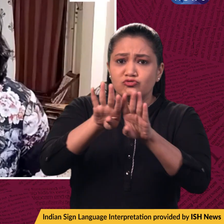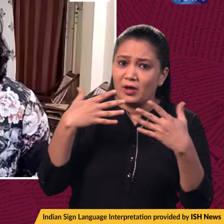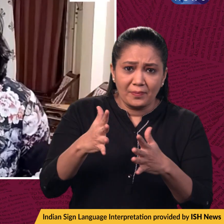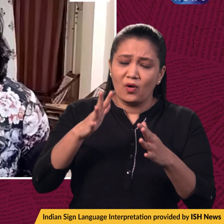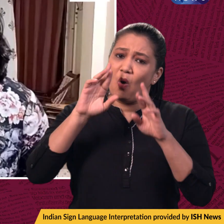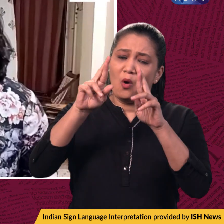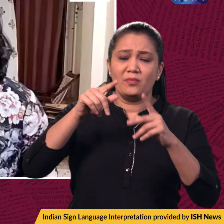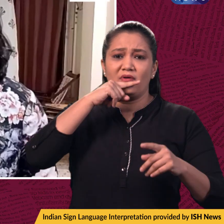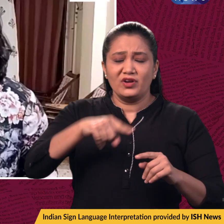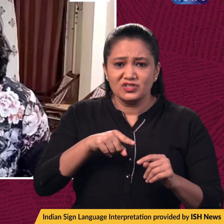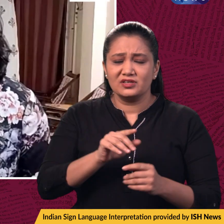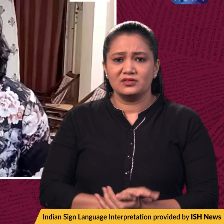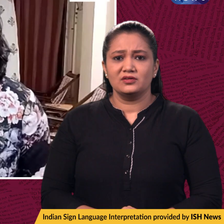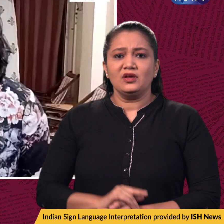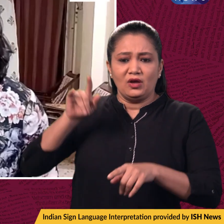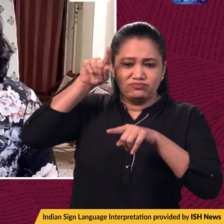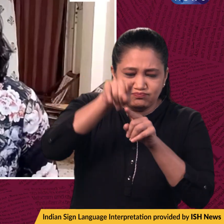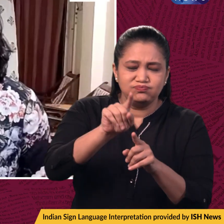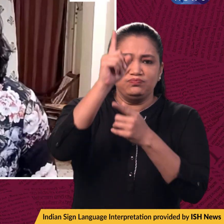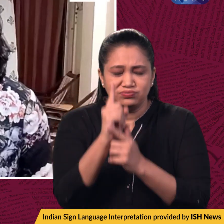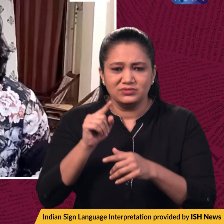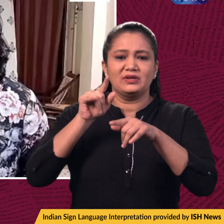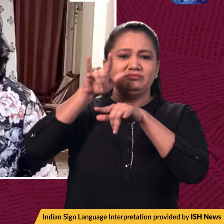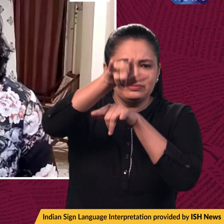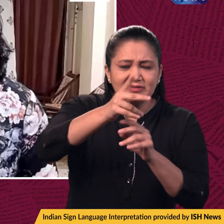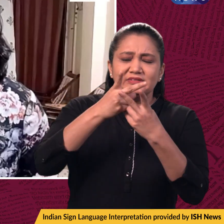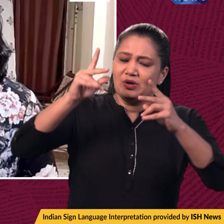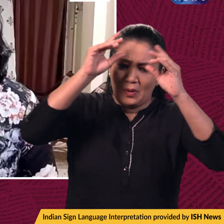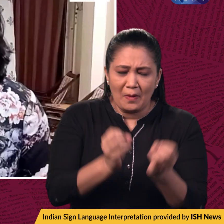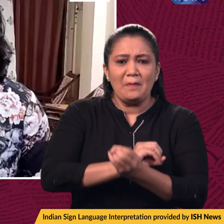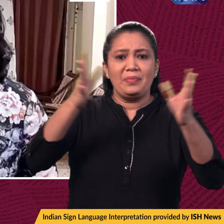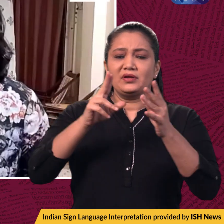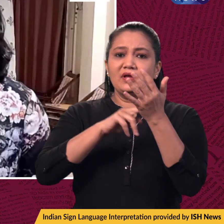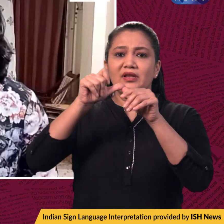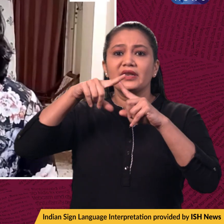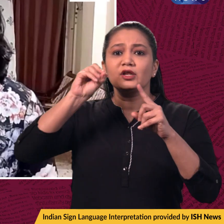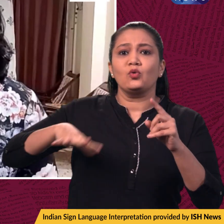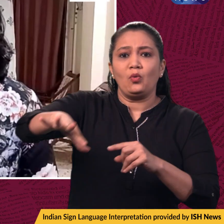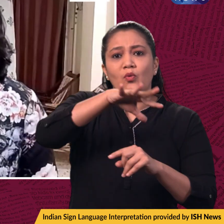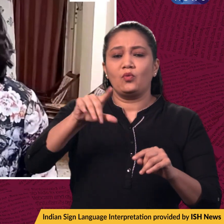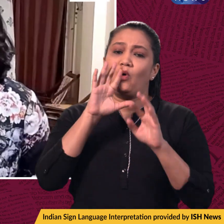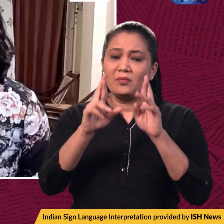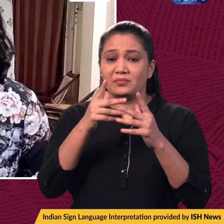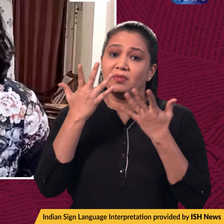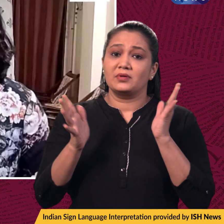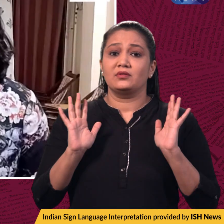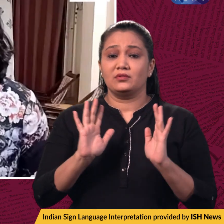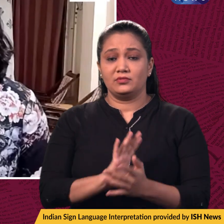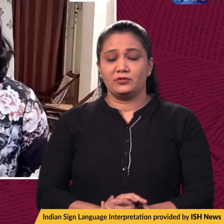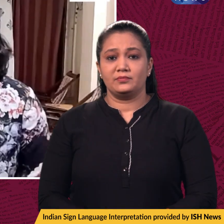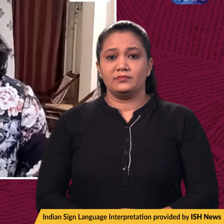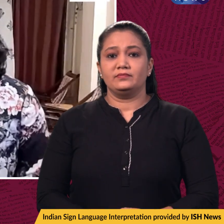time before Russian rockets fall on your territory or NATO territory," end quote.